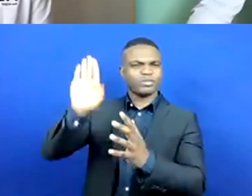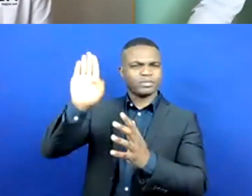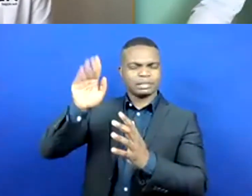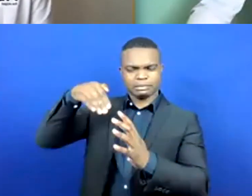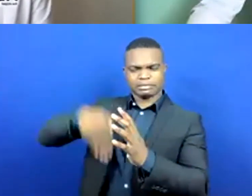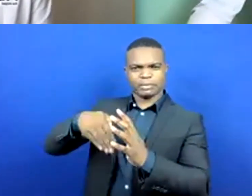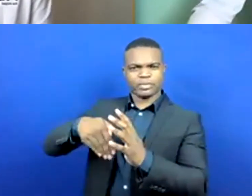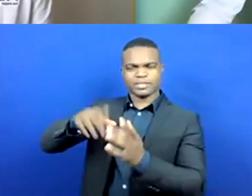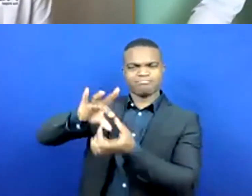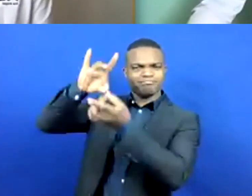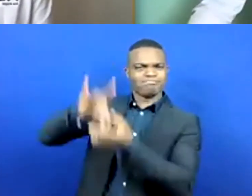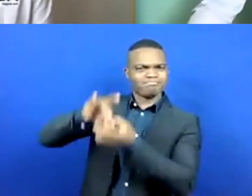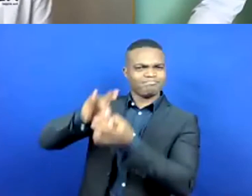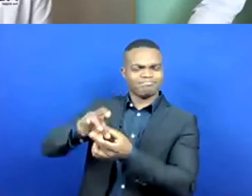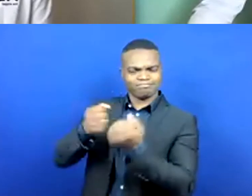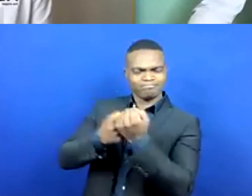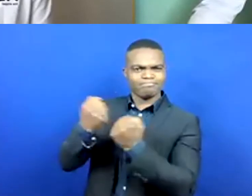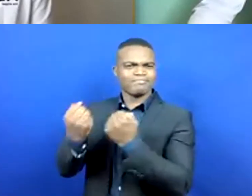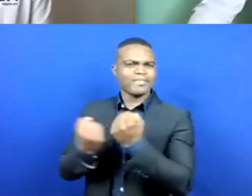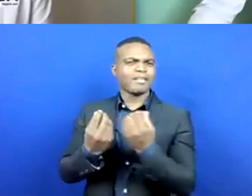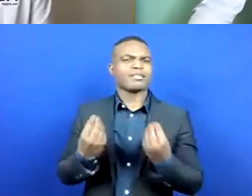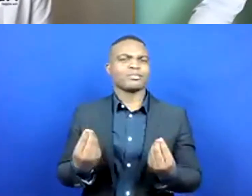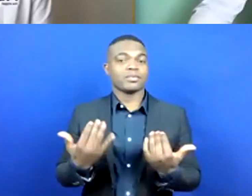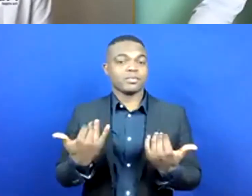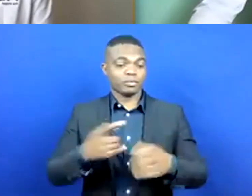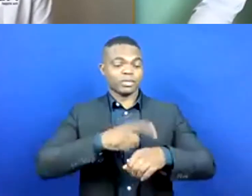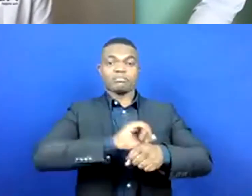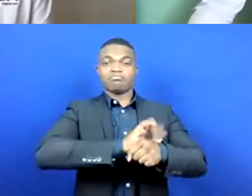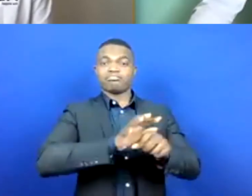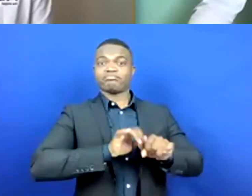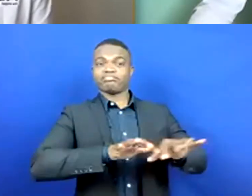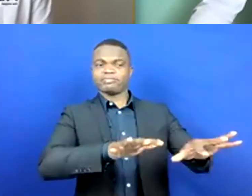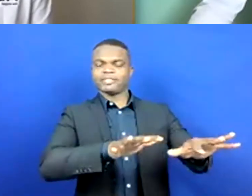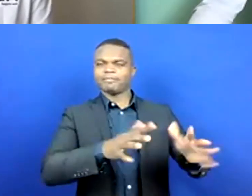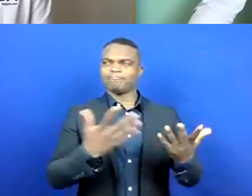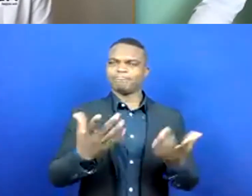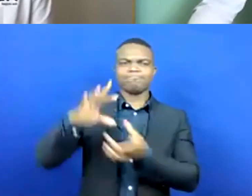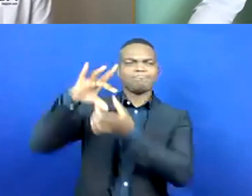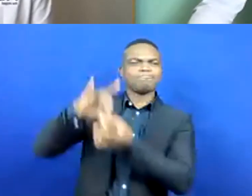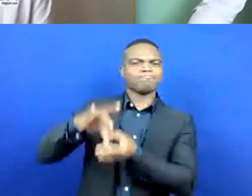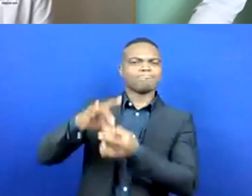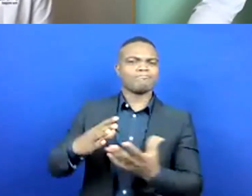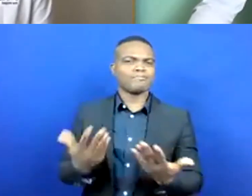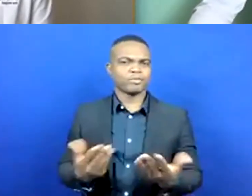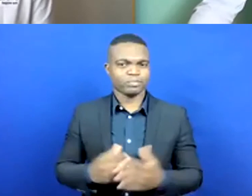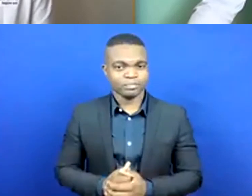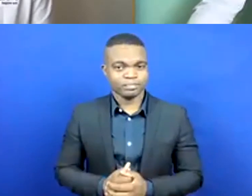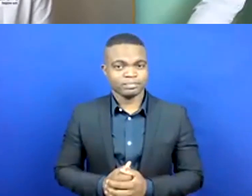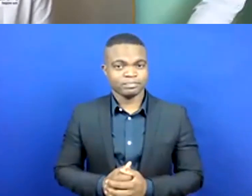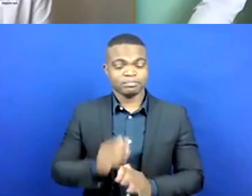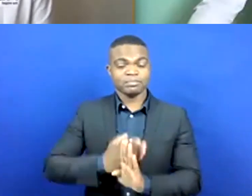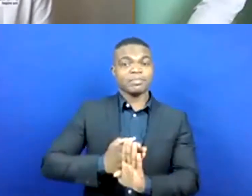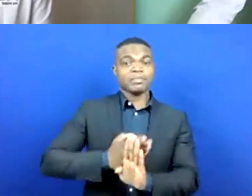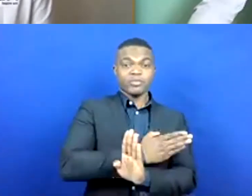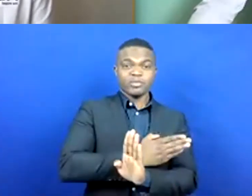and the pandemic might have posed more challenges in the south. How do you think we might be able to address this gap